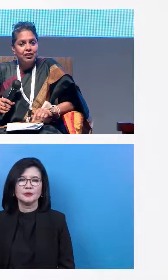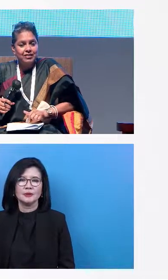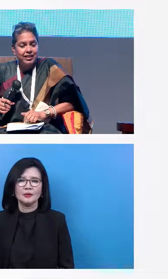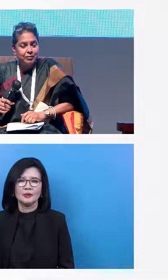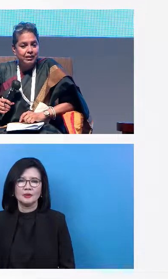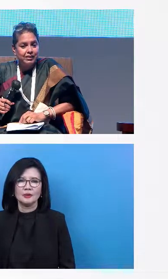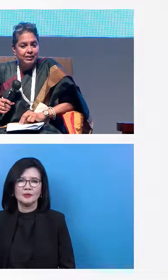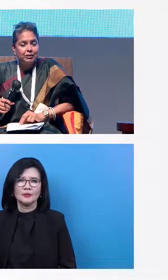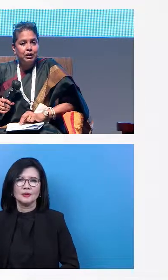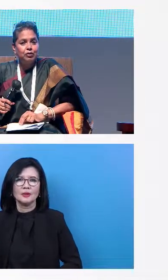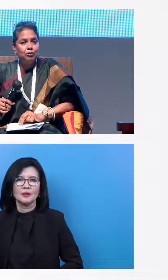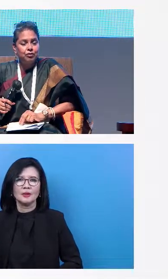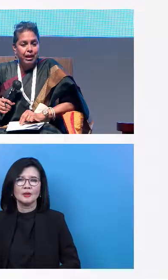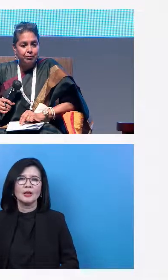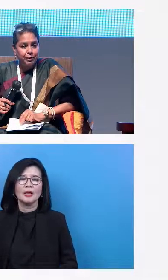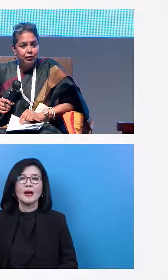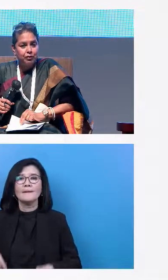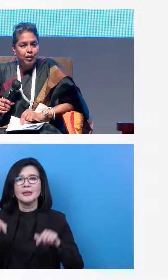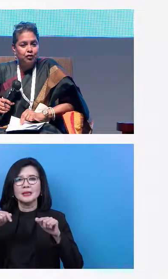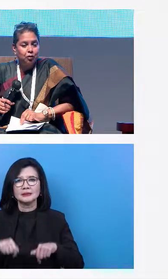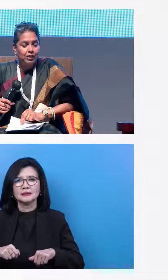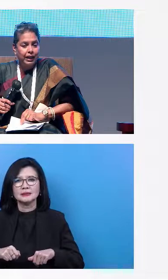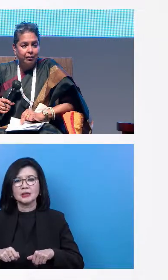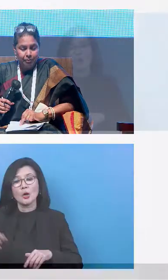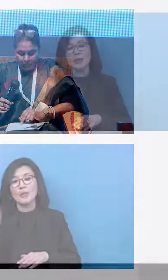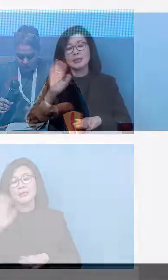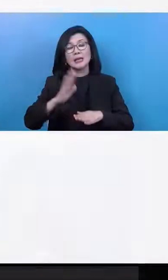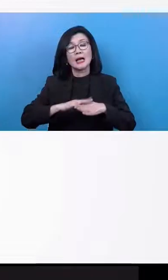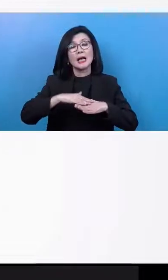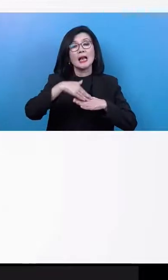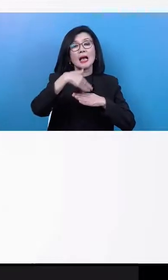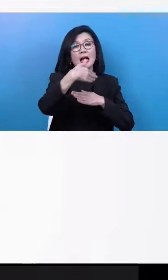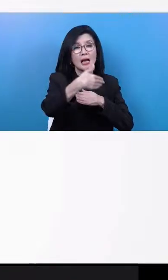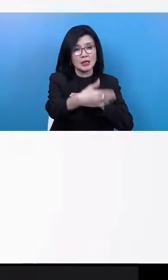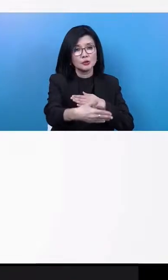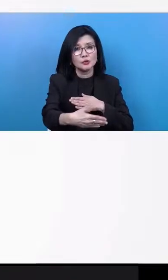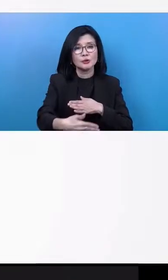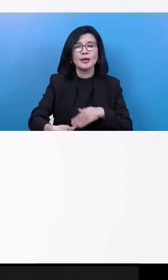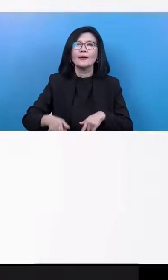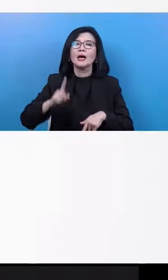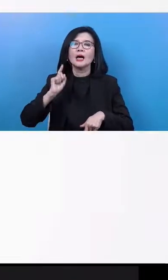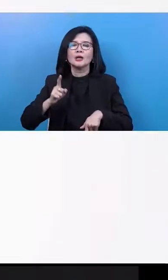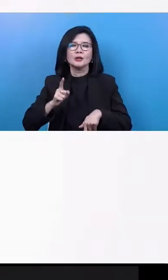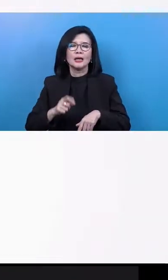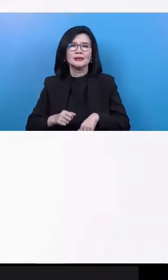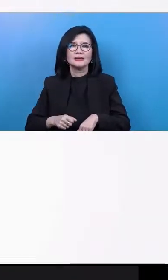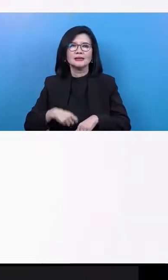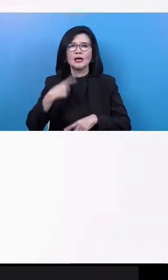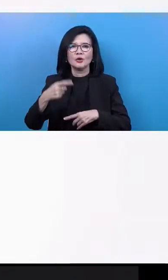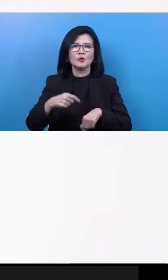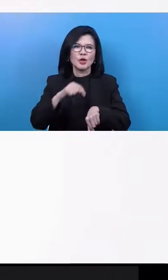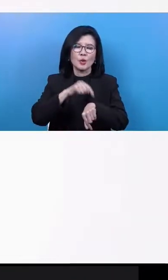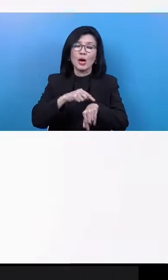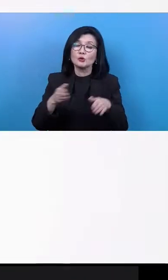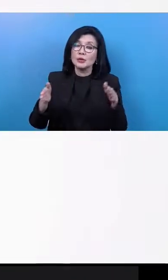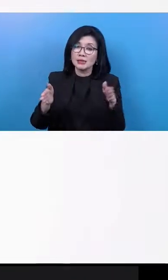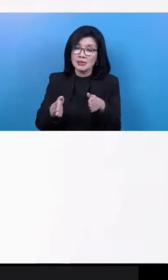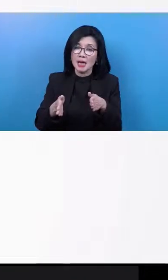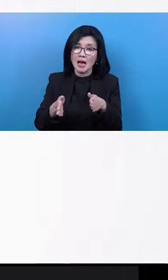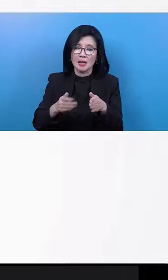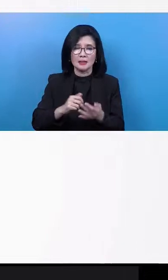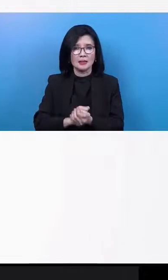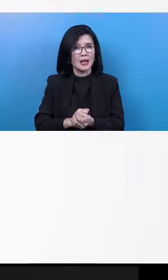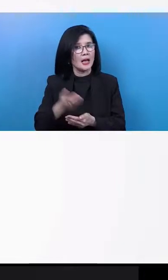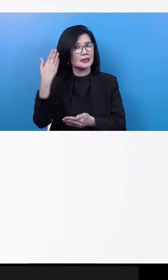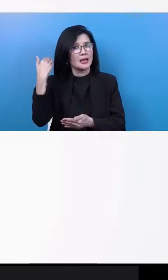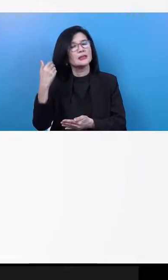not sustainable because it was ramped up for a very short time. And so I think you will also listen to other speakers where social protection has been used,